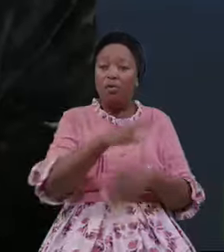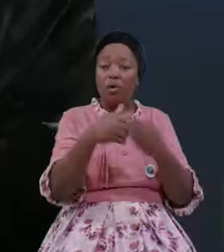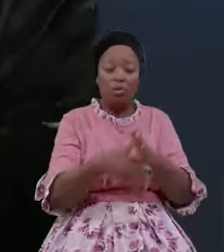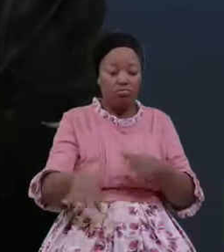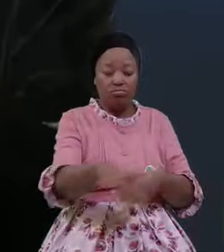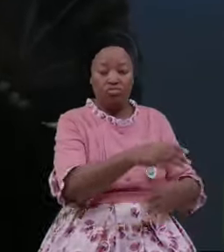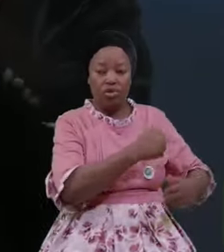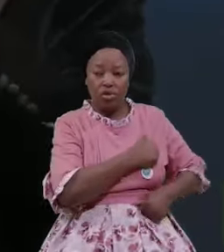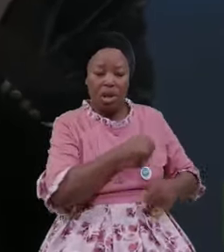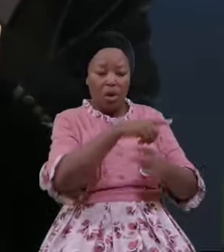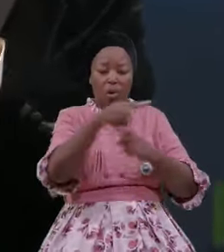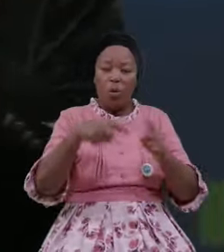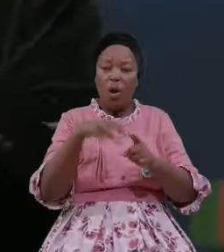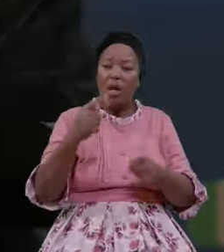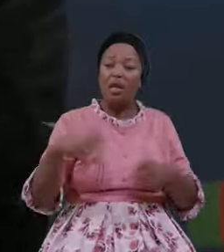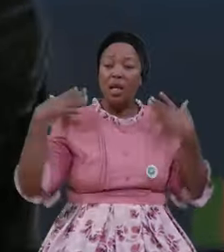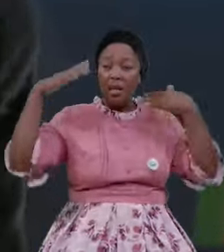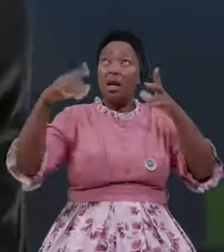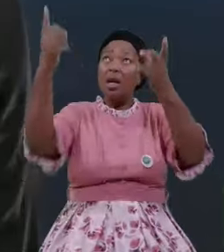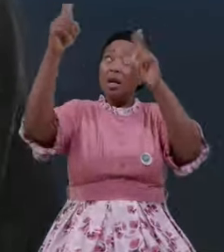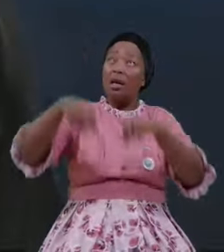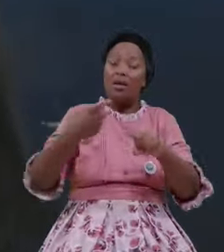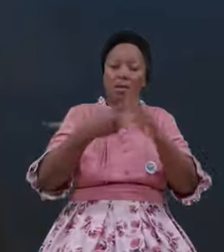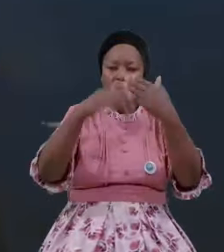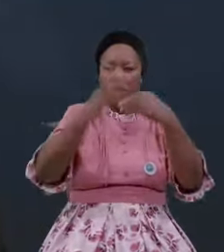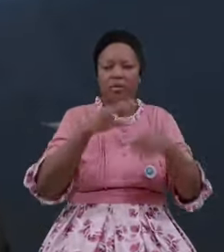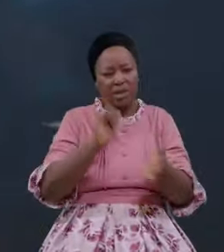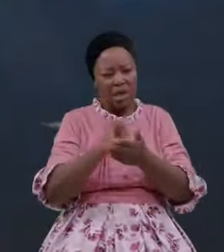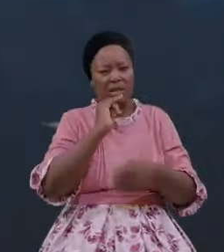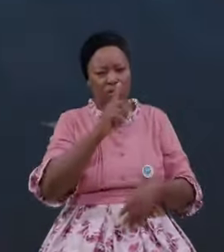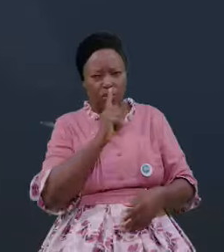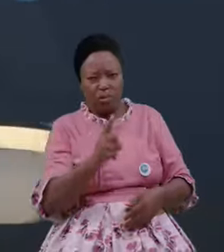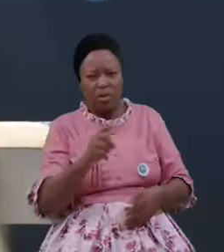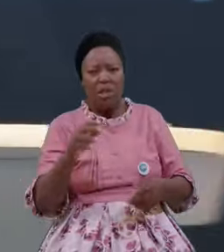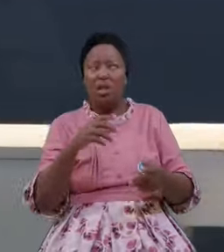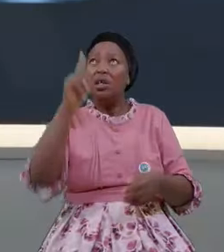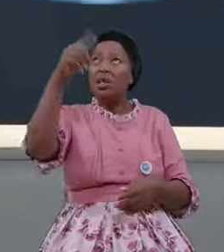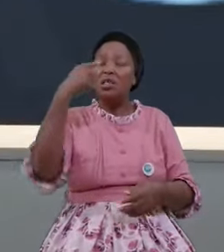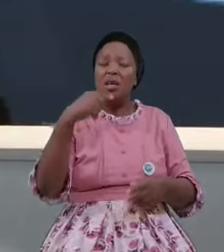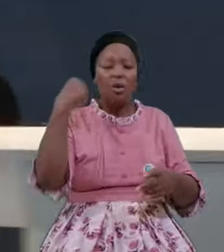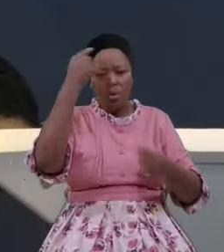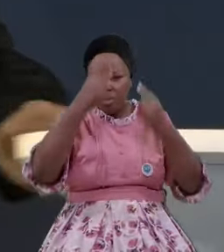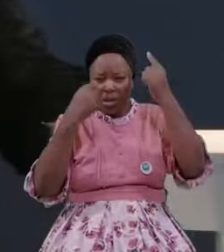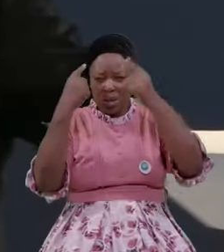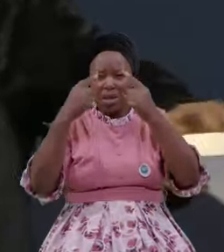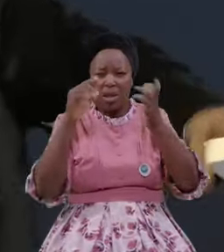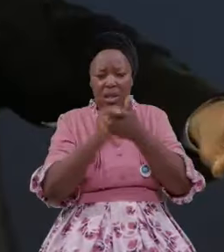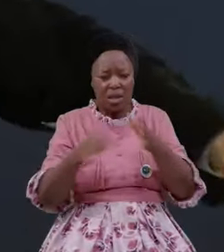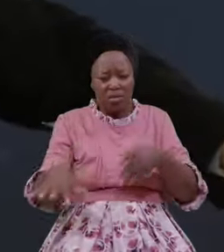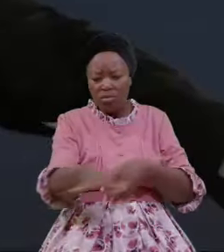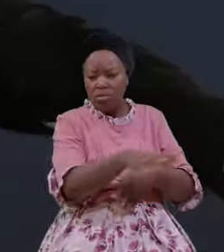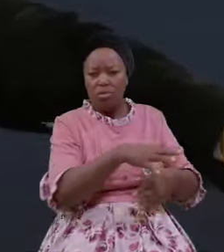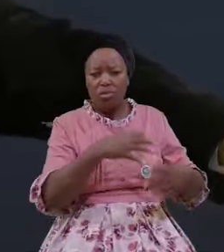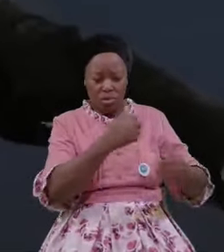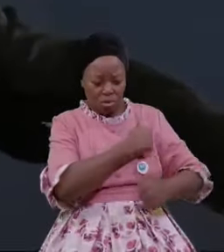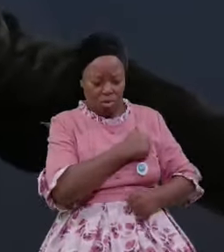angel came from heaven. That's a fact. It says, consider that those soldiers went to